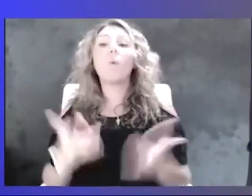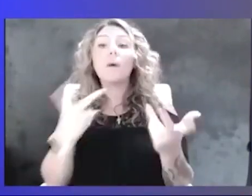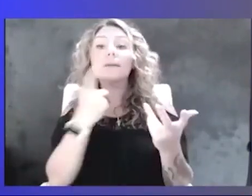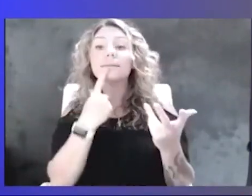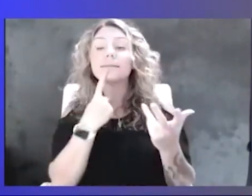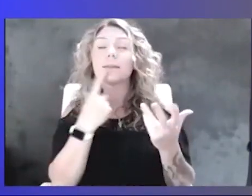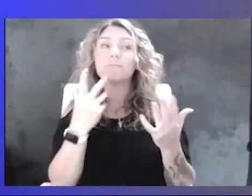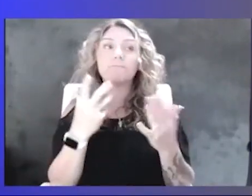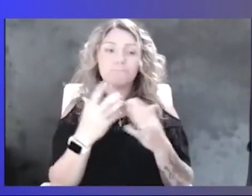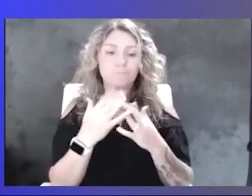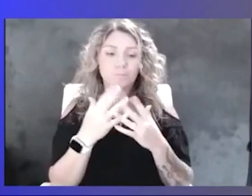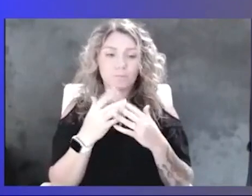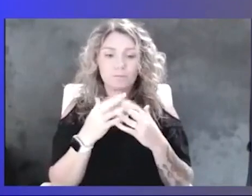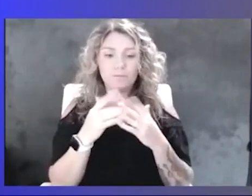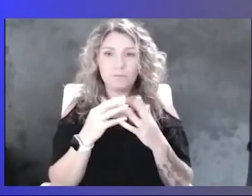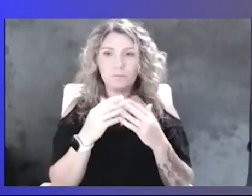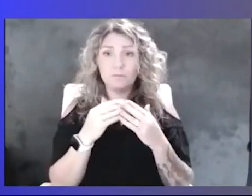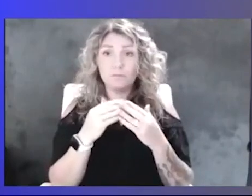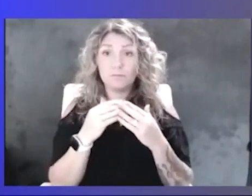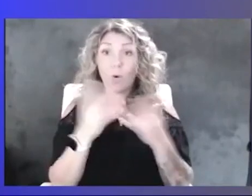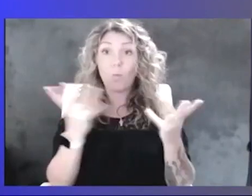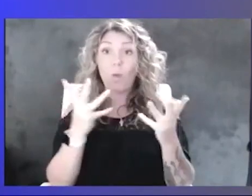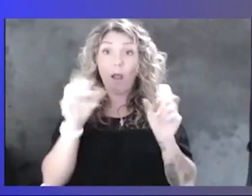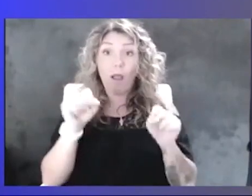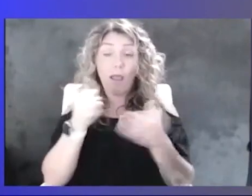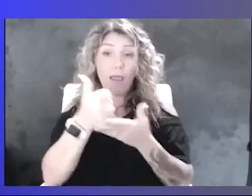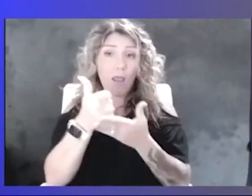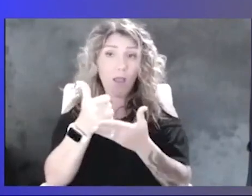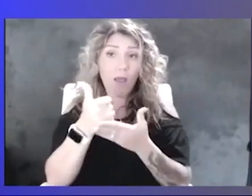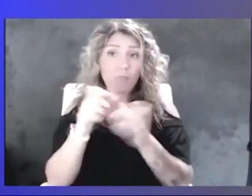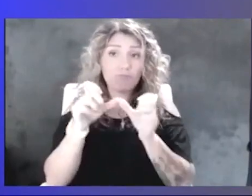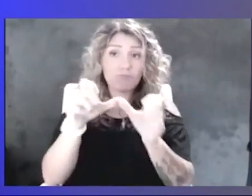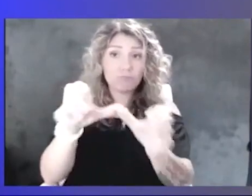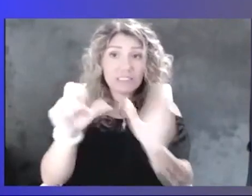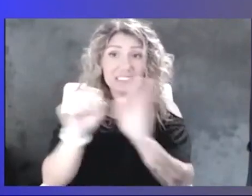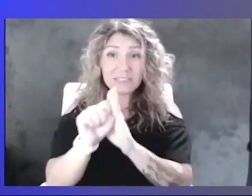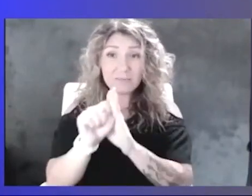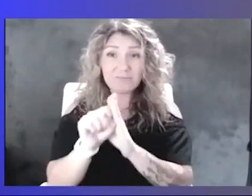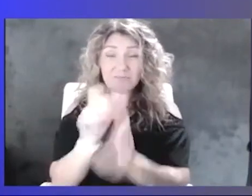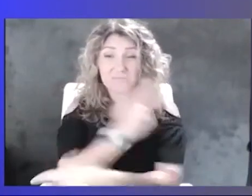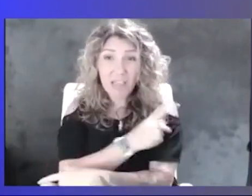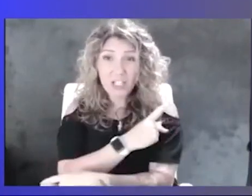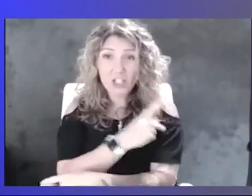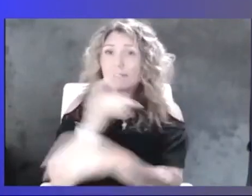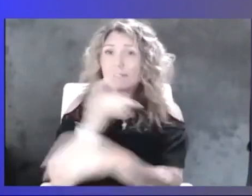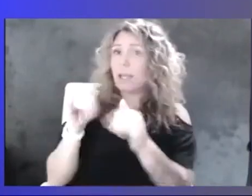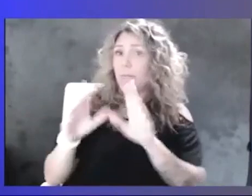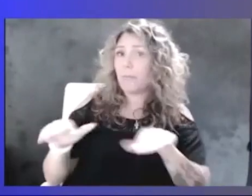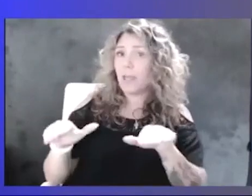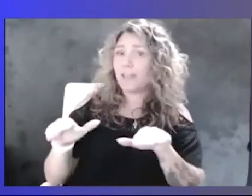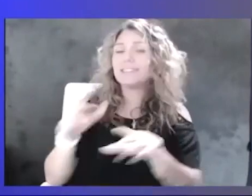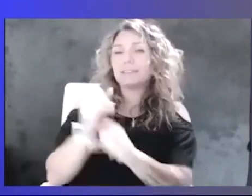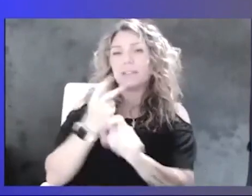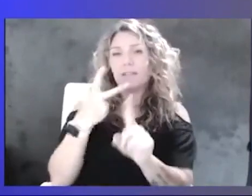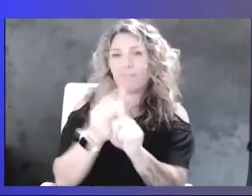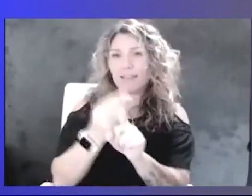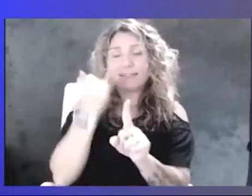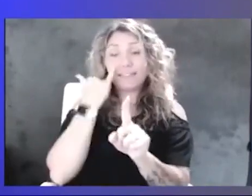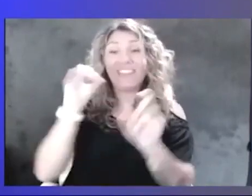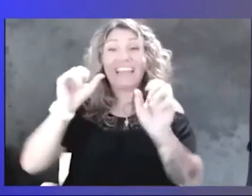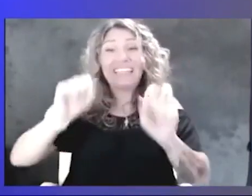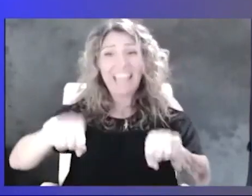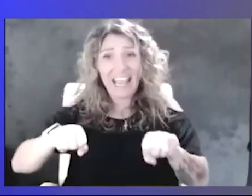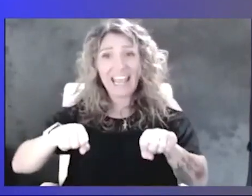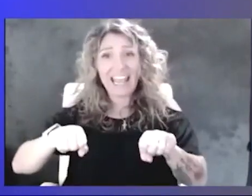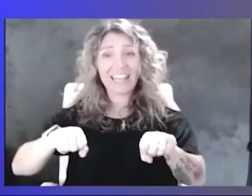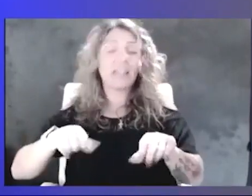the things that can help our long haulers, and that seems to be true in pediatrics as well, is actually getting the vaccine. If you're able to get it and you've got long haul